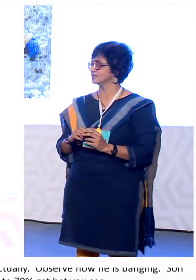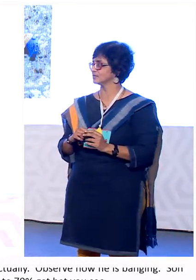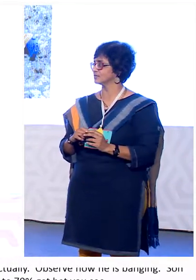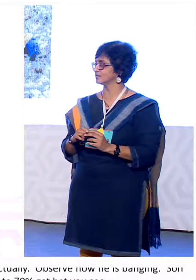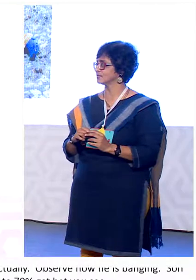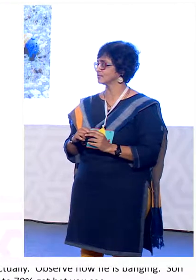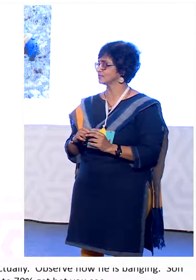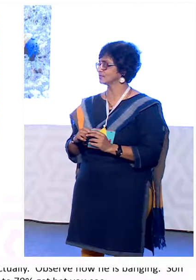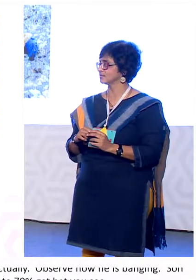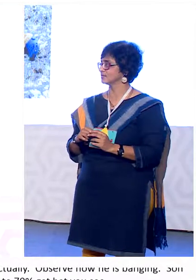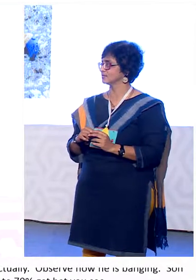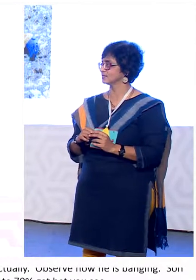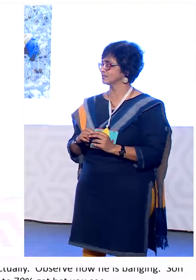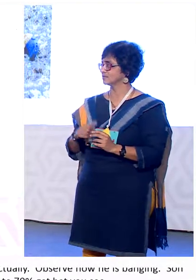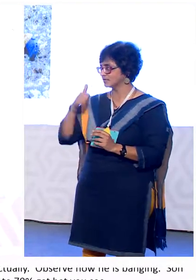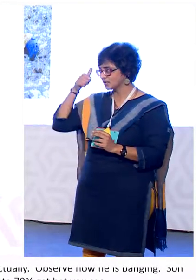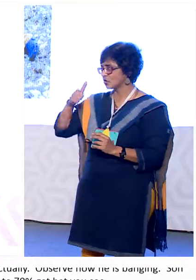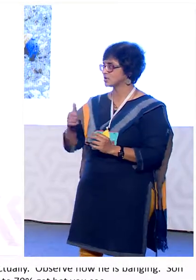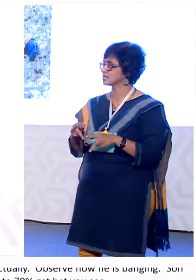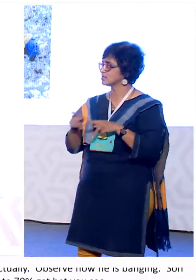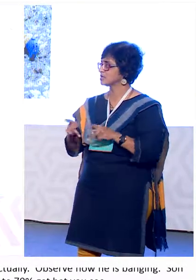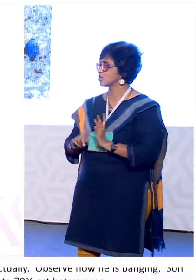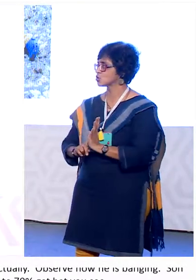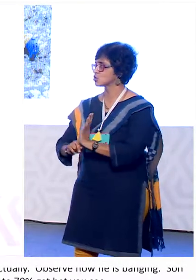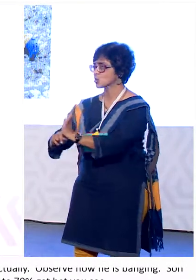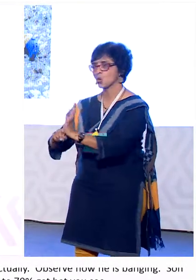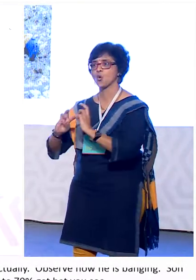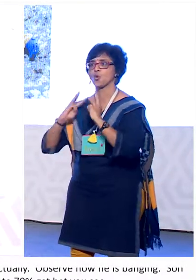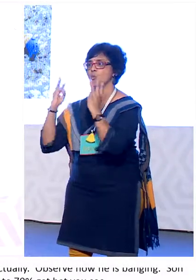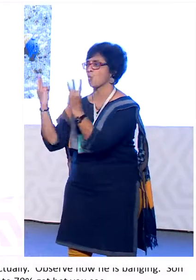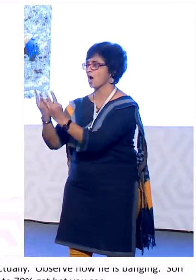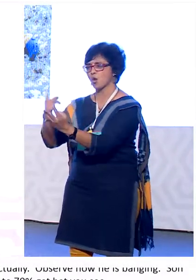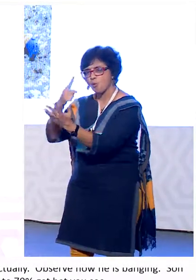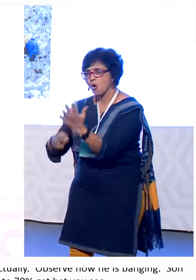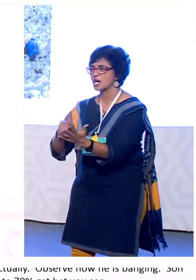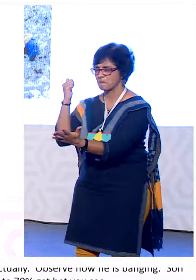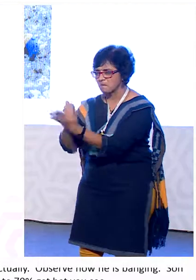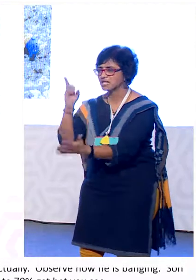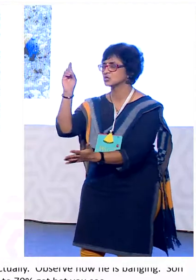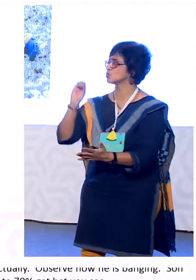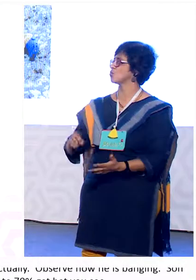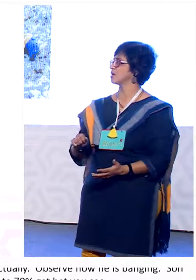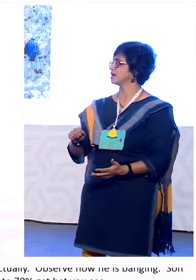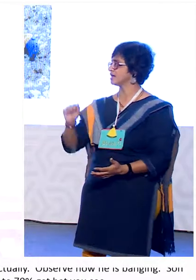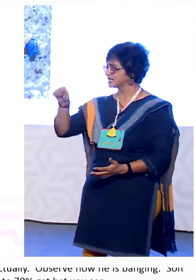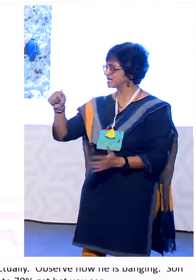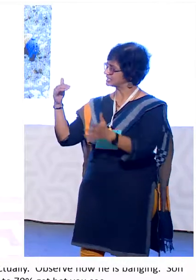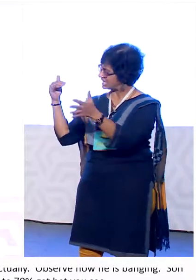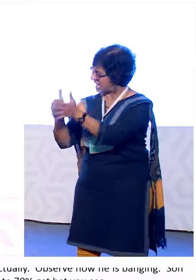it's not me, it's autistic people showing the world what to do yet